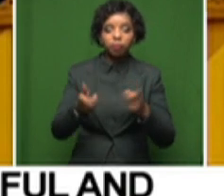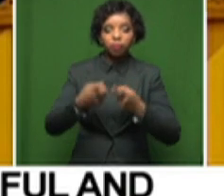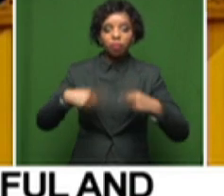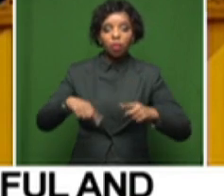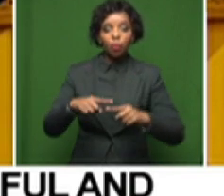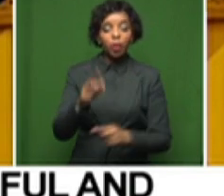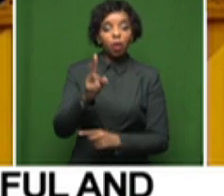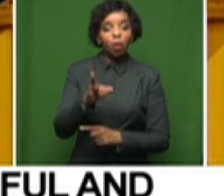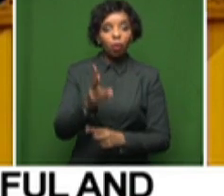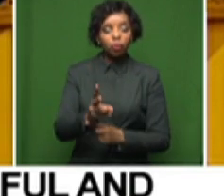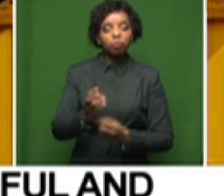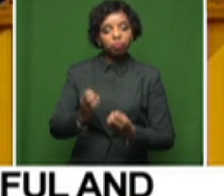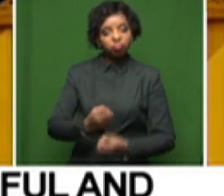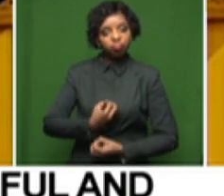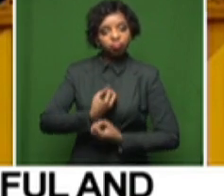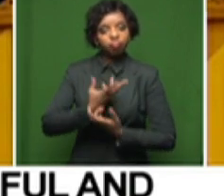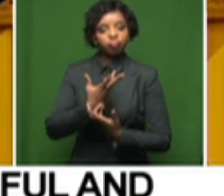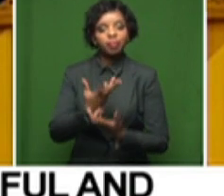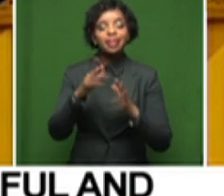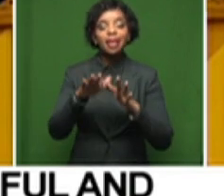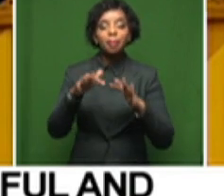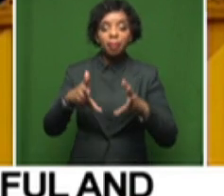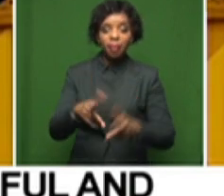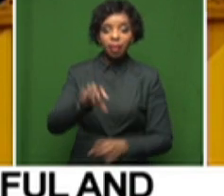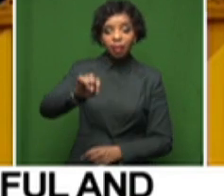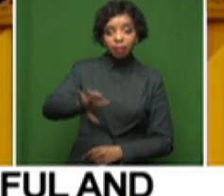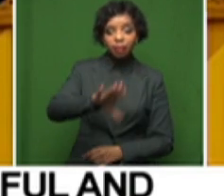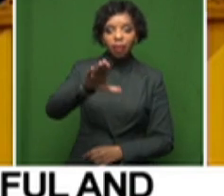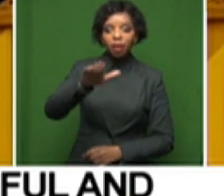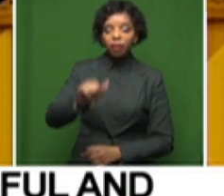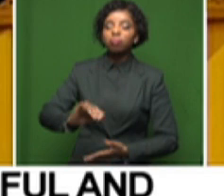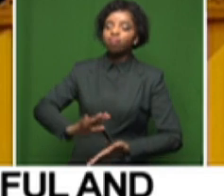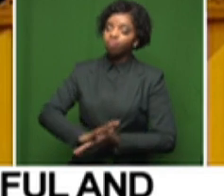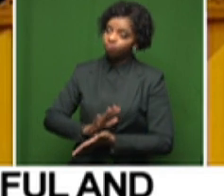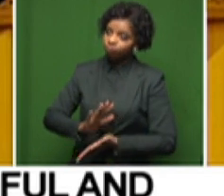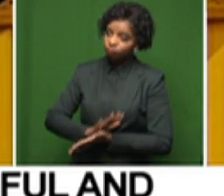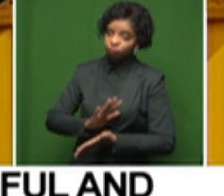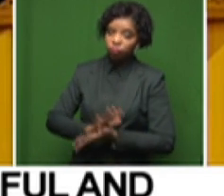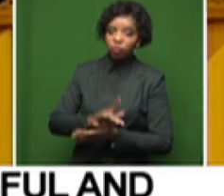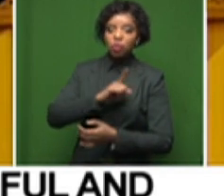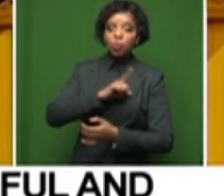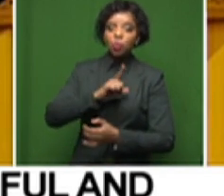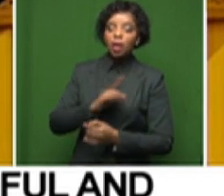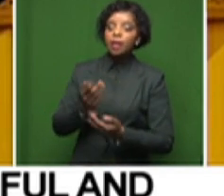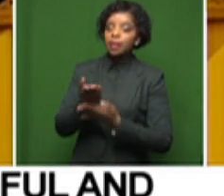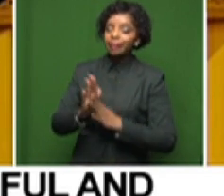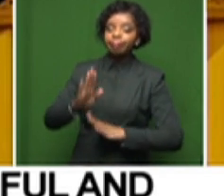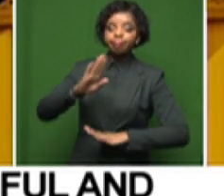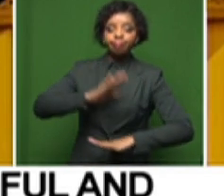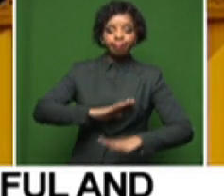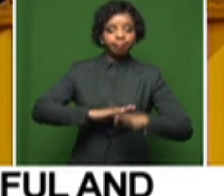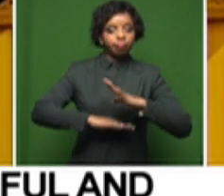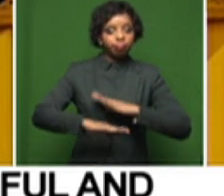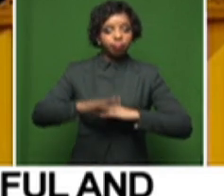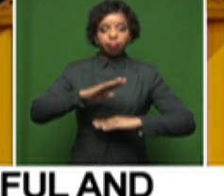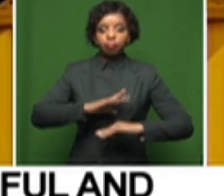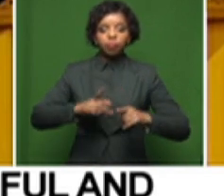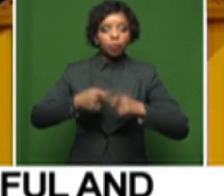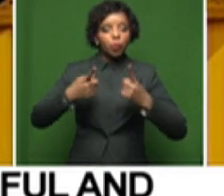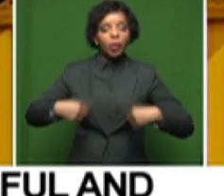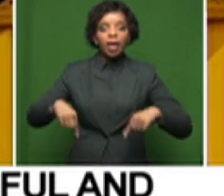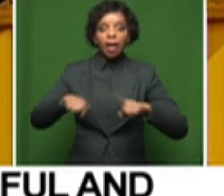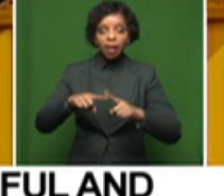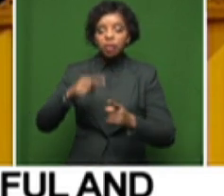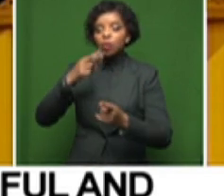also appreciation to the people of South Africa who continue to work with us as we chart the way to a promising